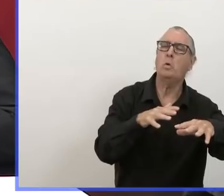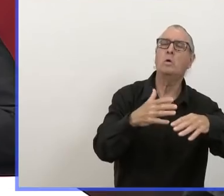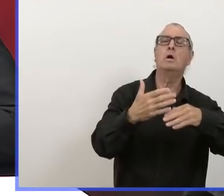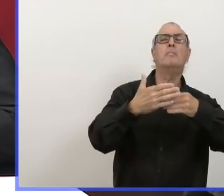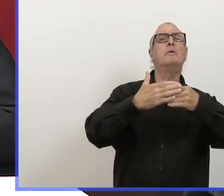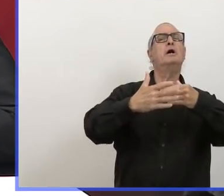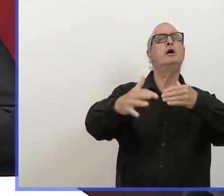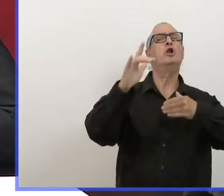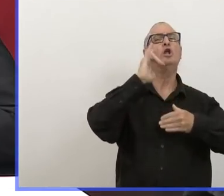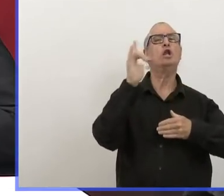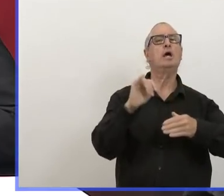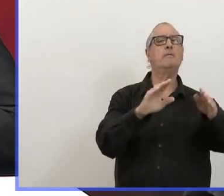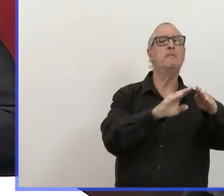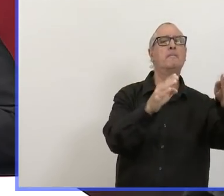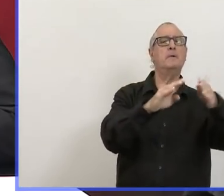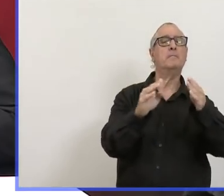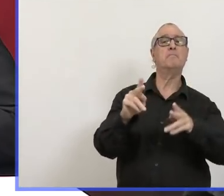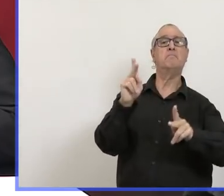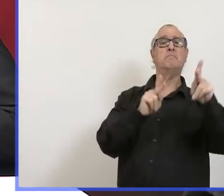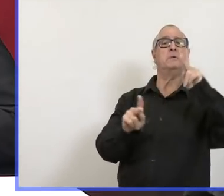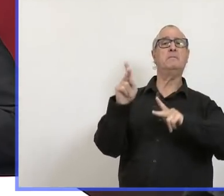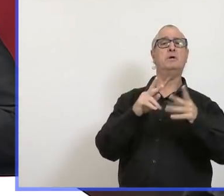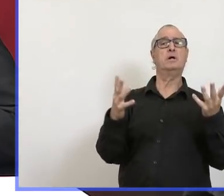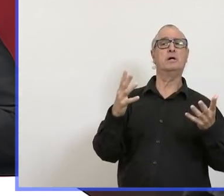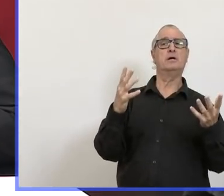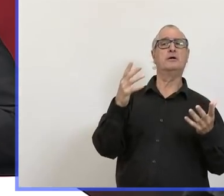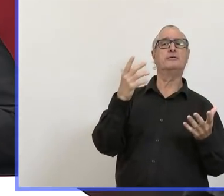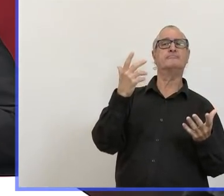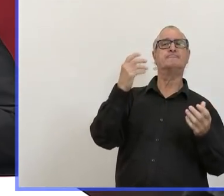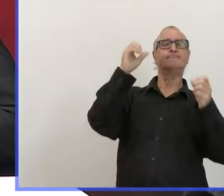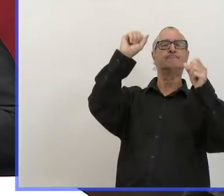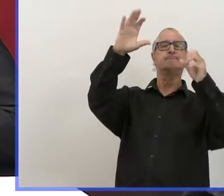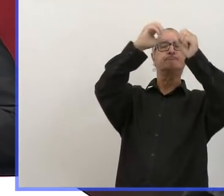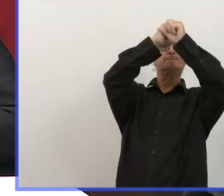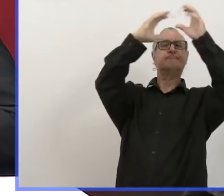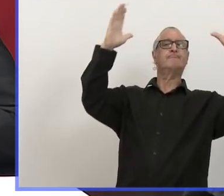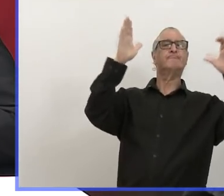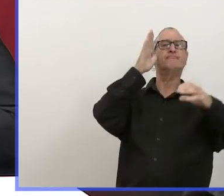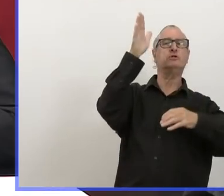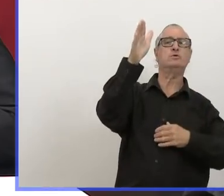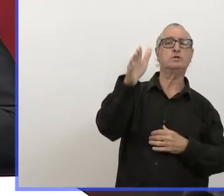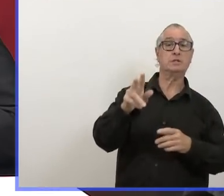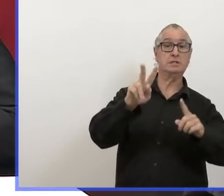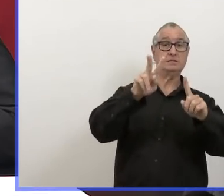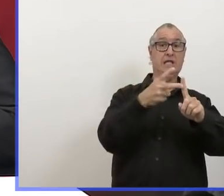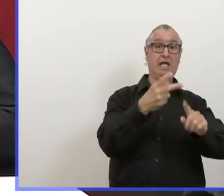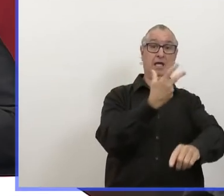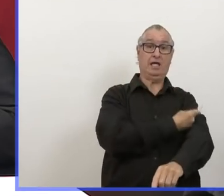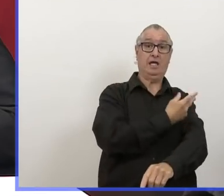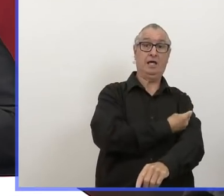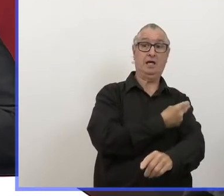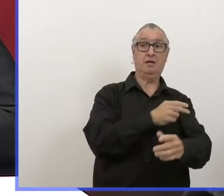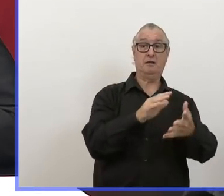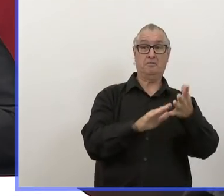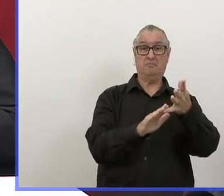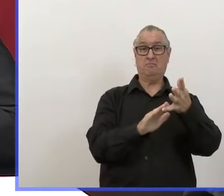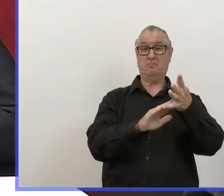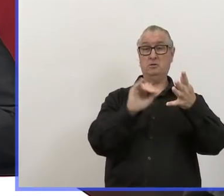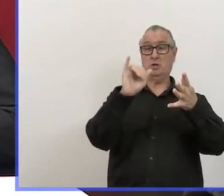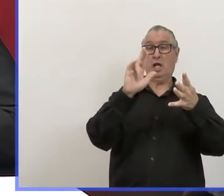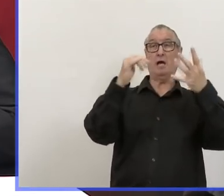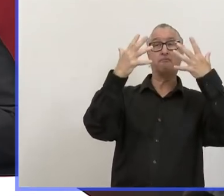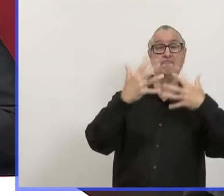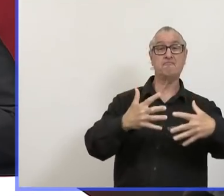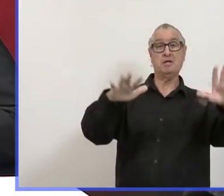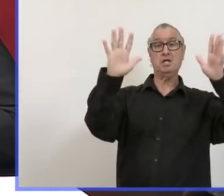they're looking at the end of the second dose rollout. It's supposed to be mid-July or end of July, and then, you know, they expect things can get right back to normal after